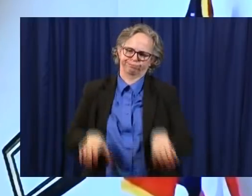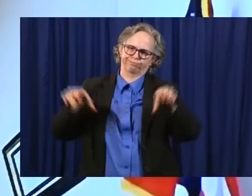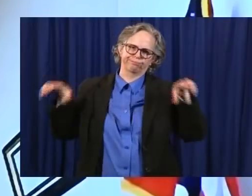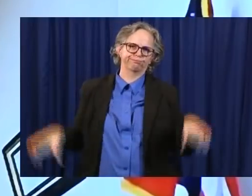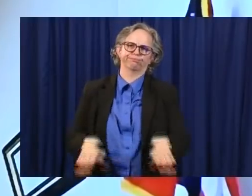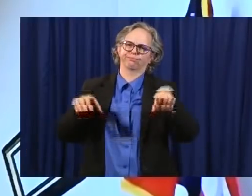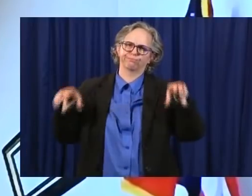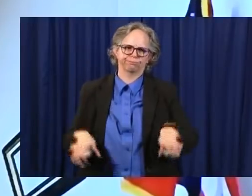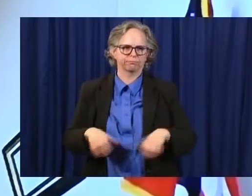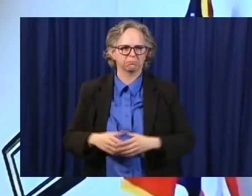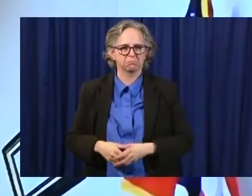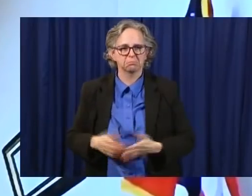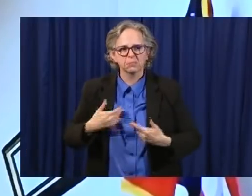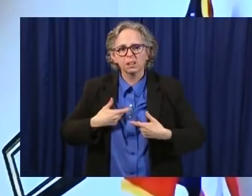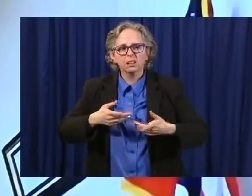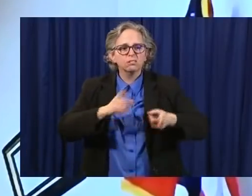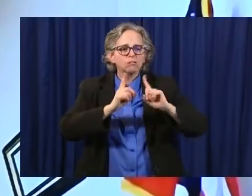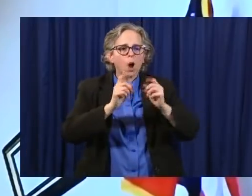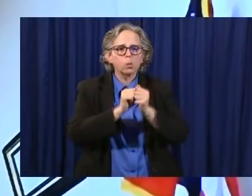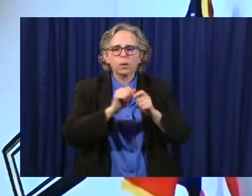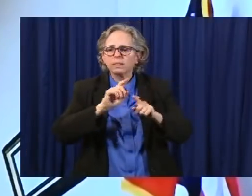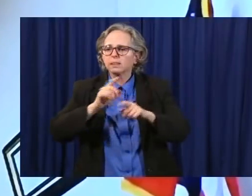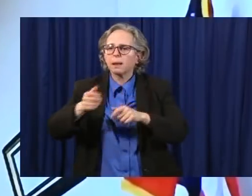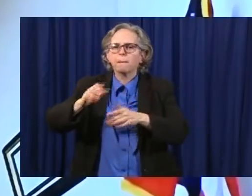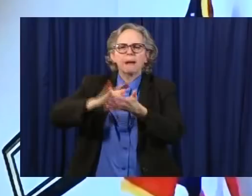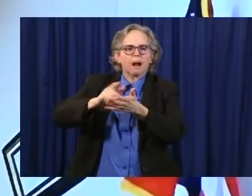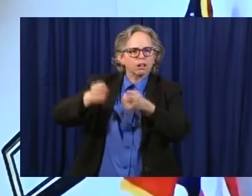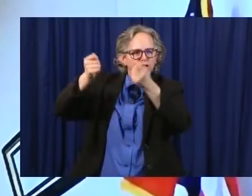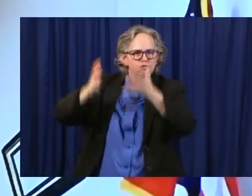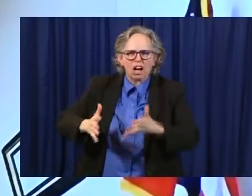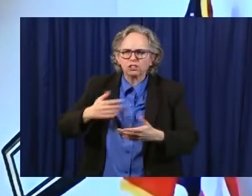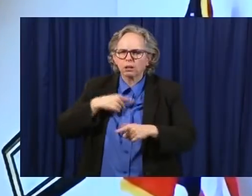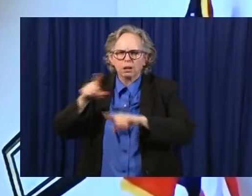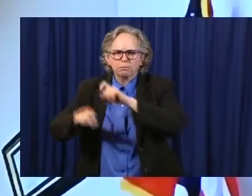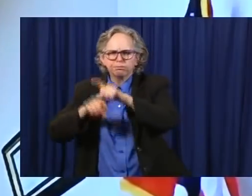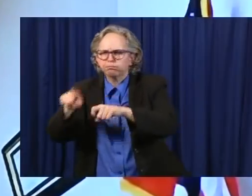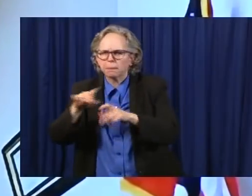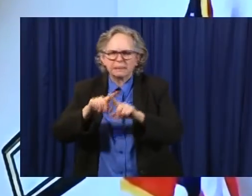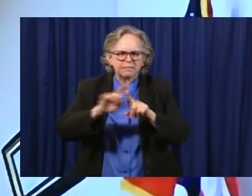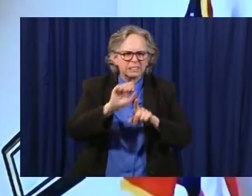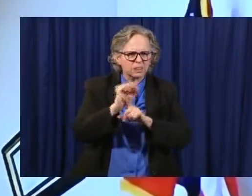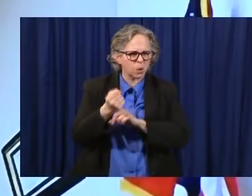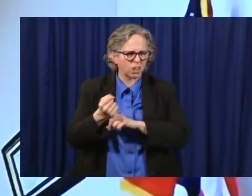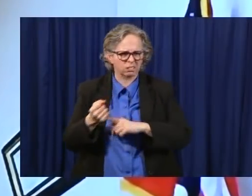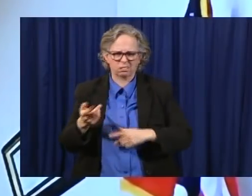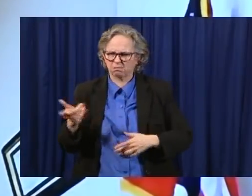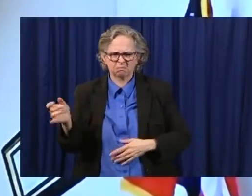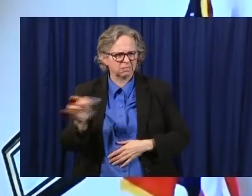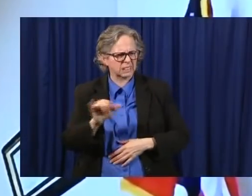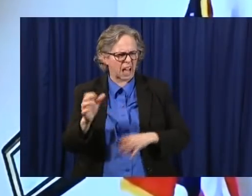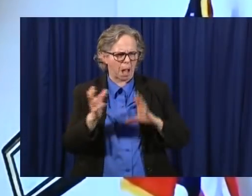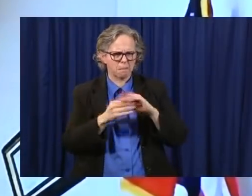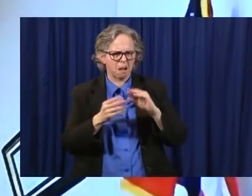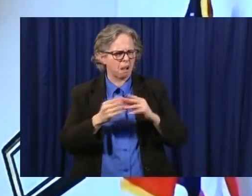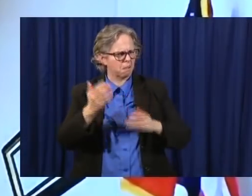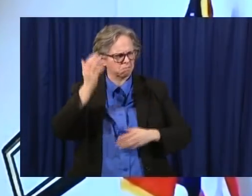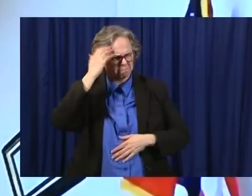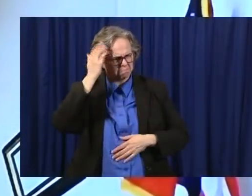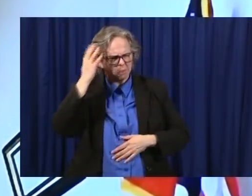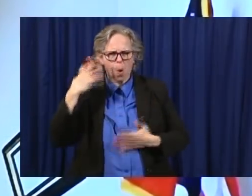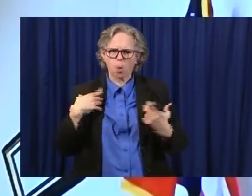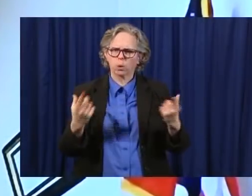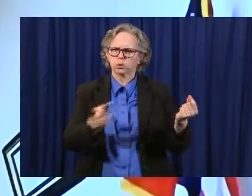the medical director about some of these situations, and he seems to be very familiar as well with it. And